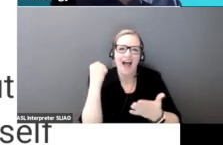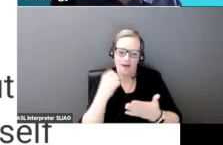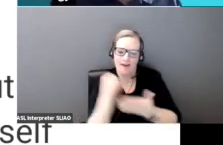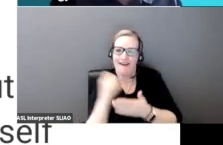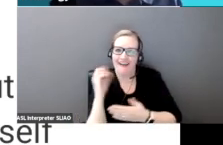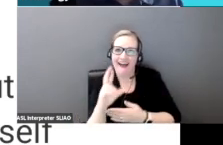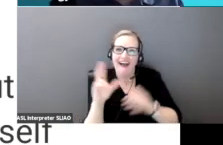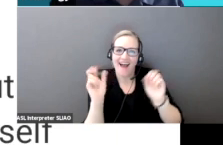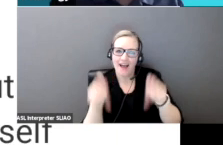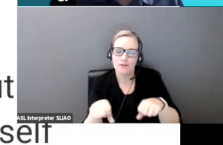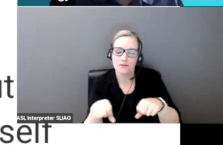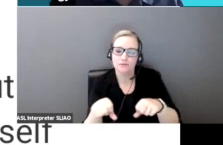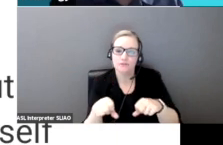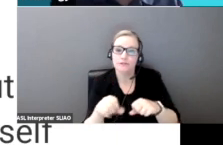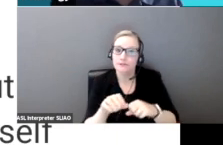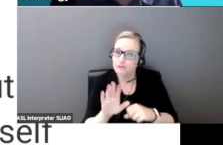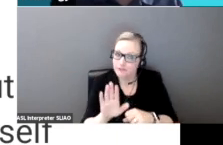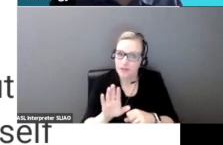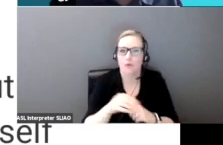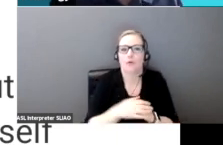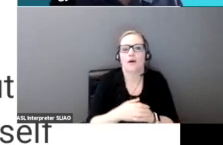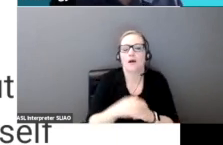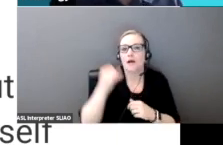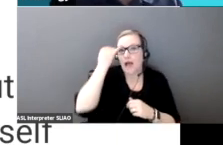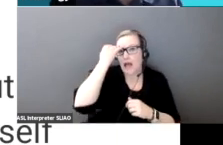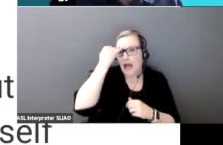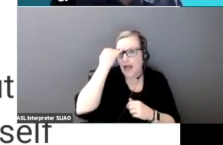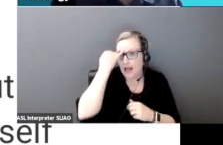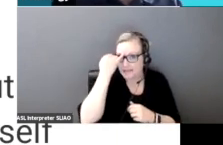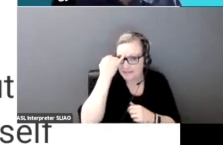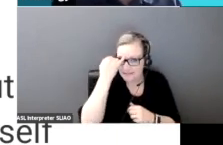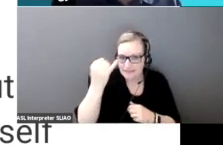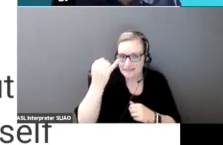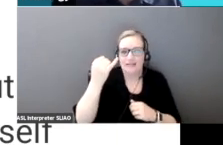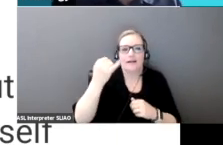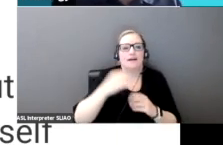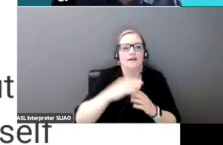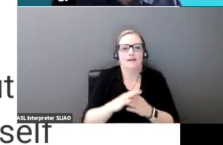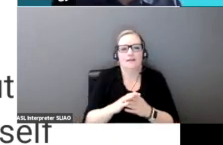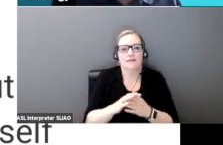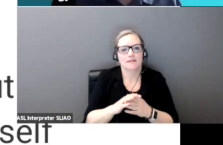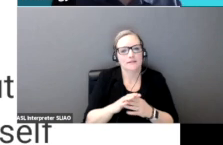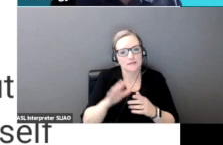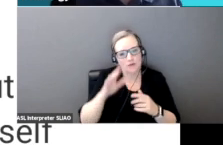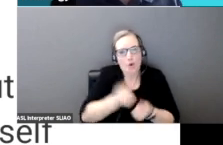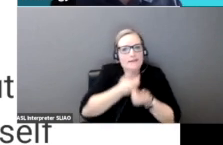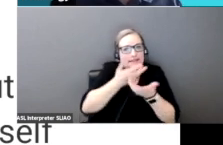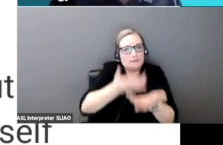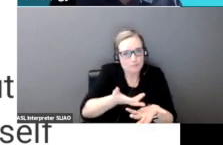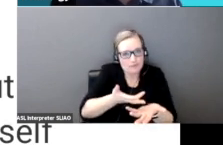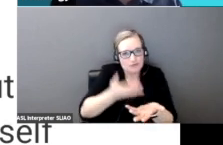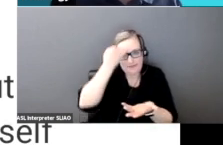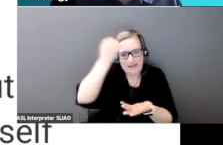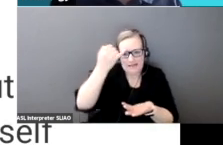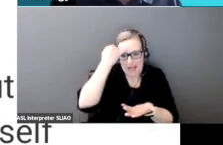can patent an invention that comes from the idea. You can copyright the expression of an idea, but the